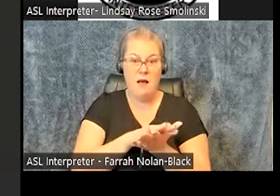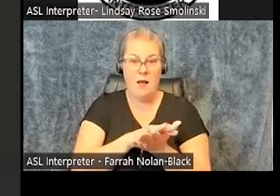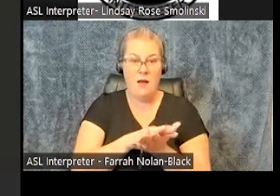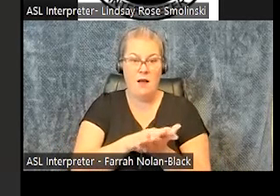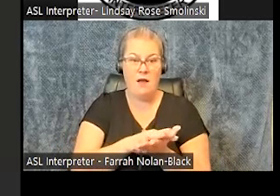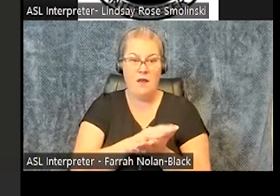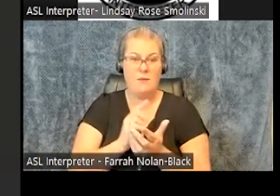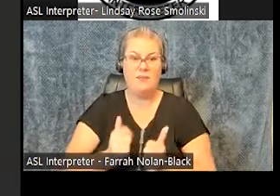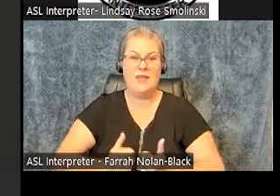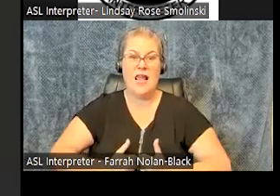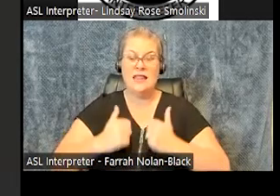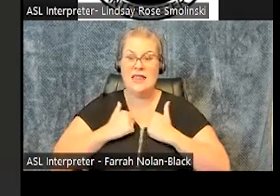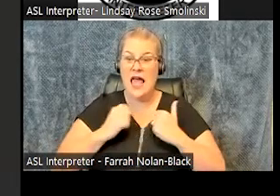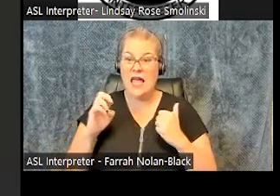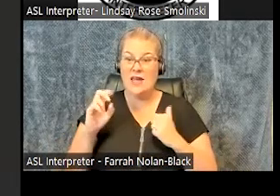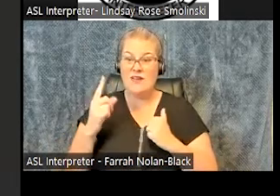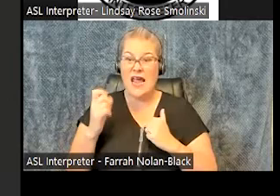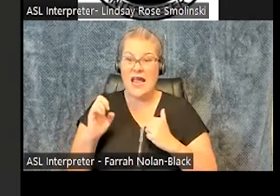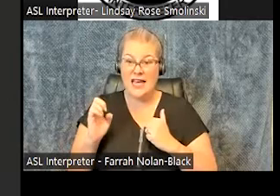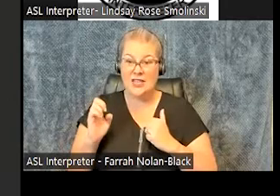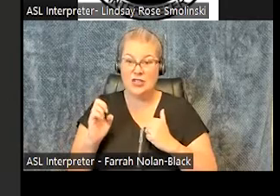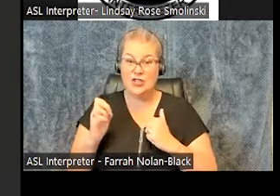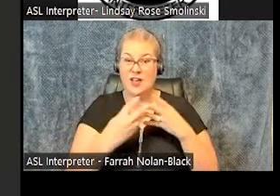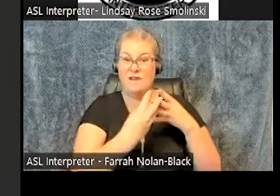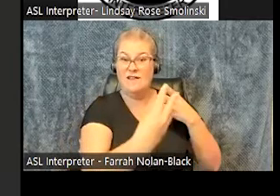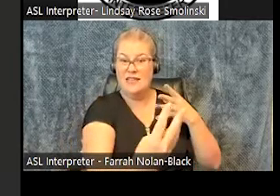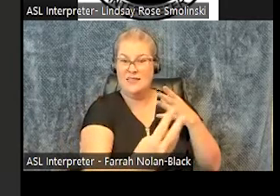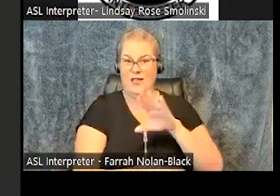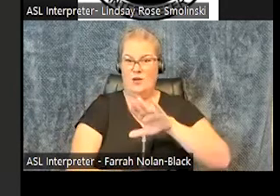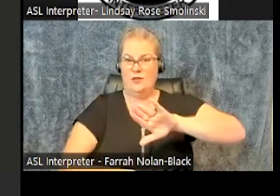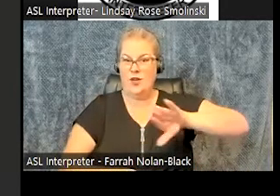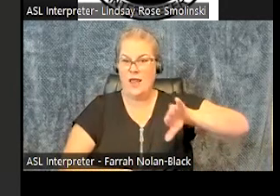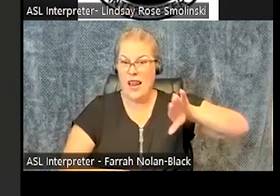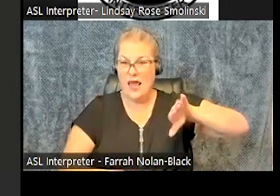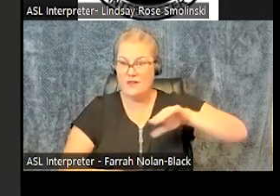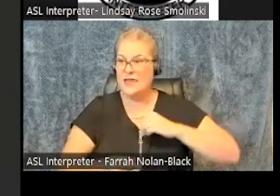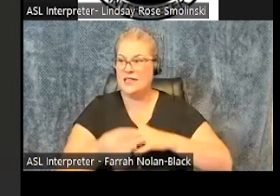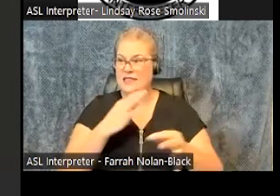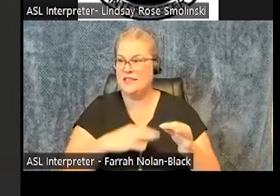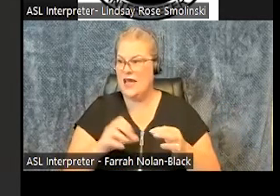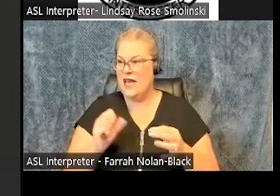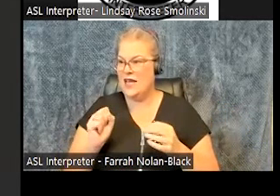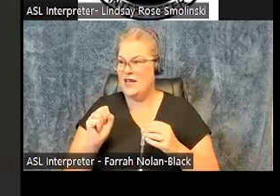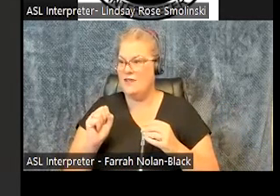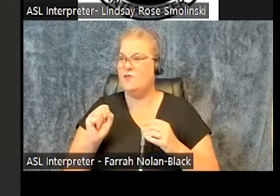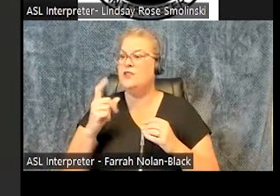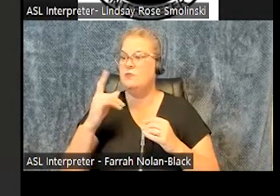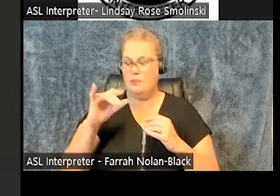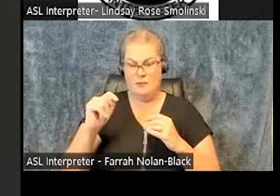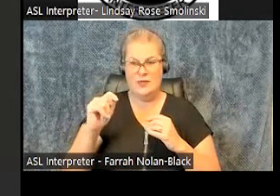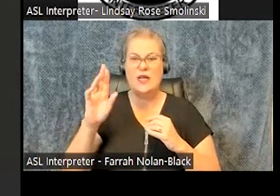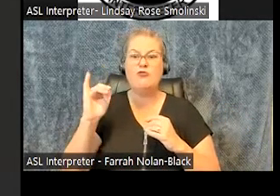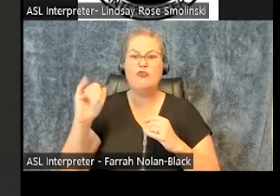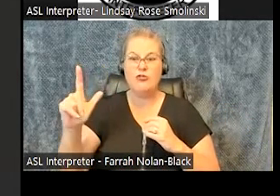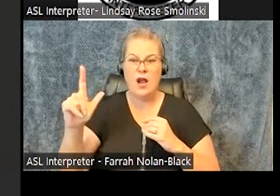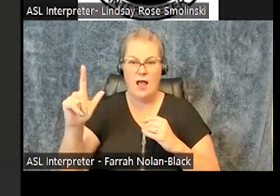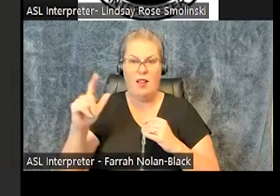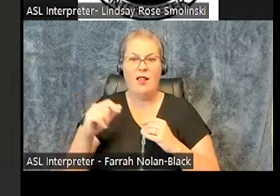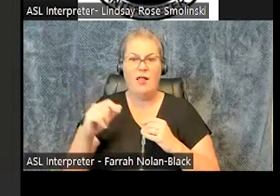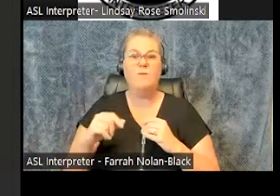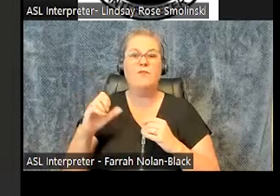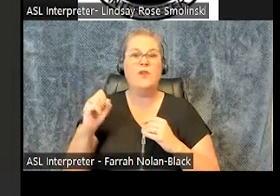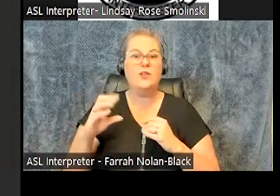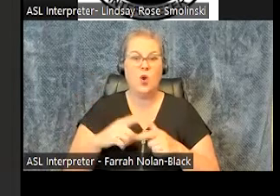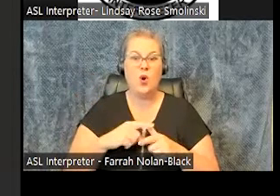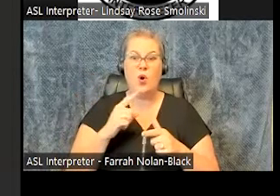edge fencing instead of split rail fencing. Essentially, whenever we bring on what is someone else's waste to our log